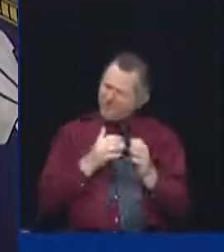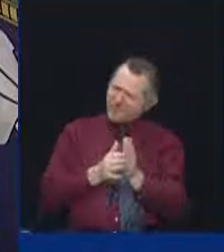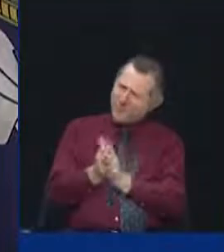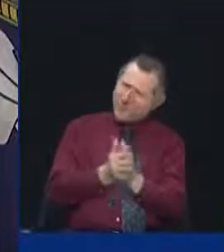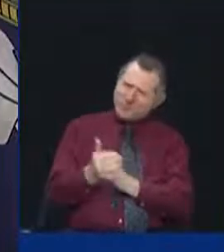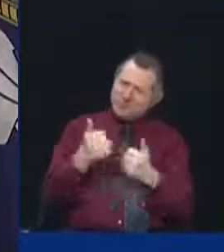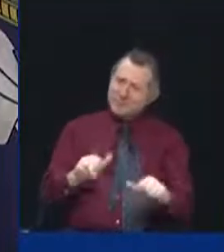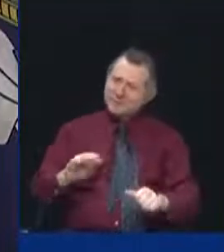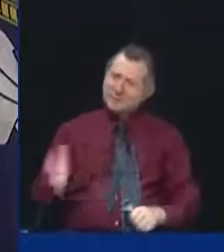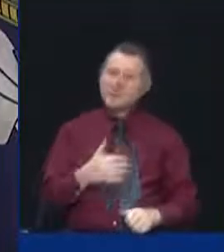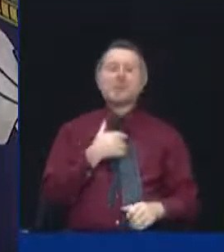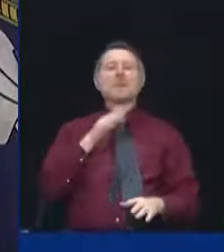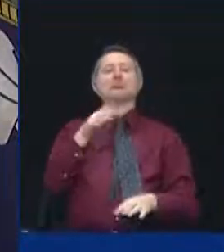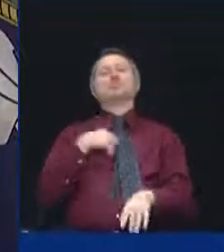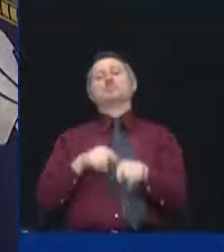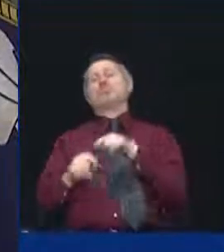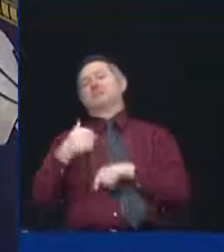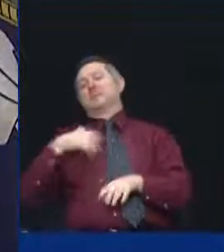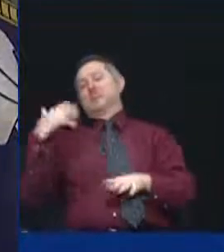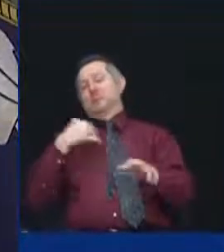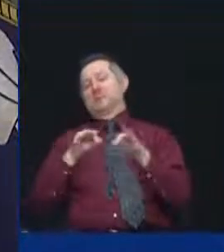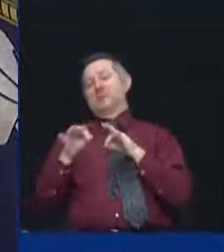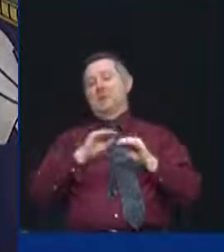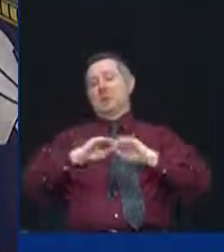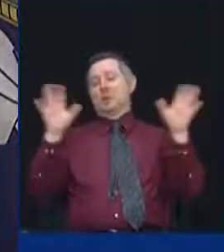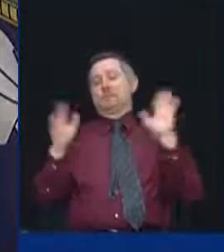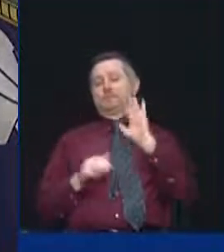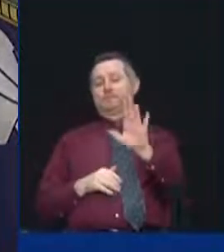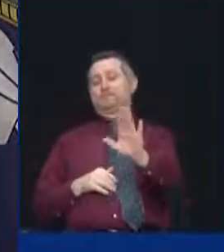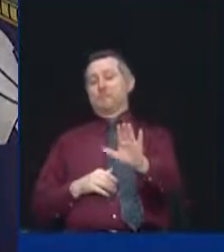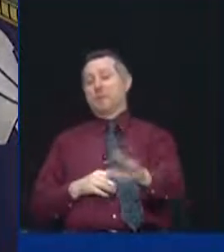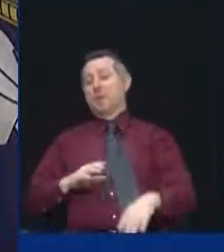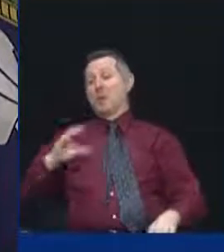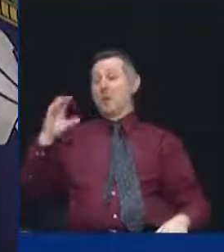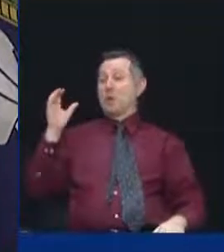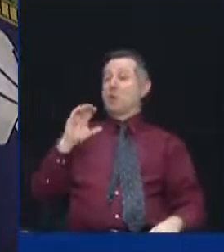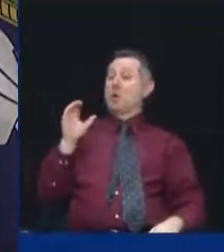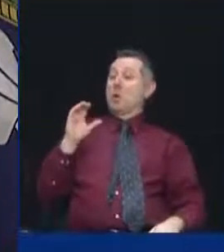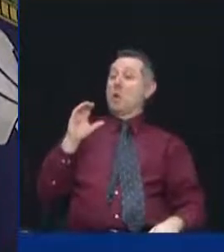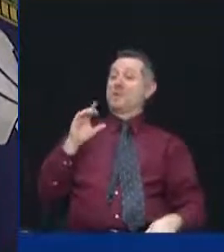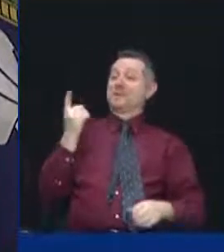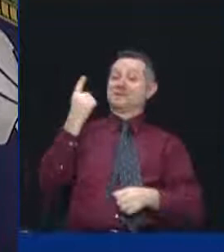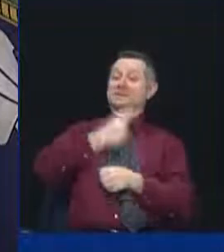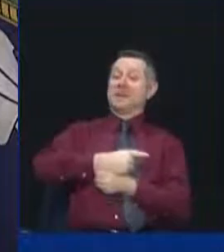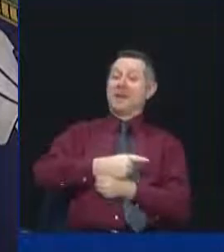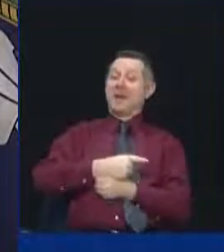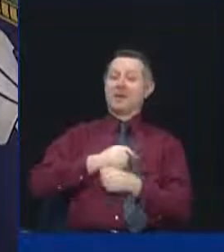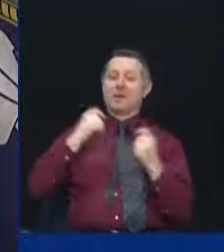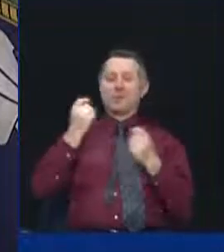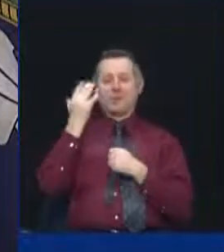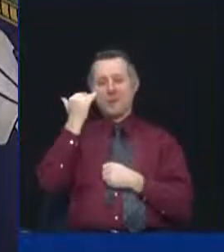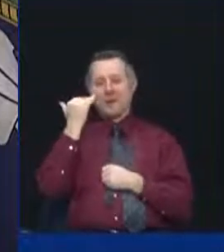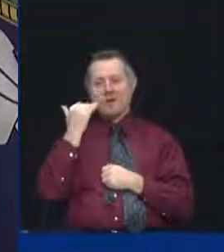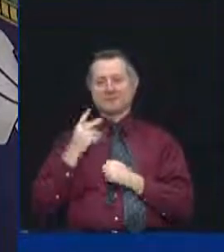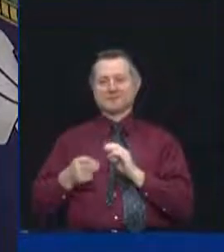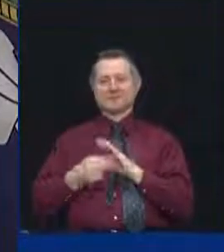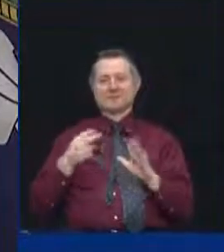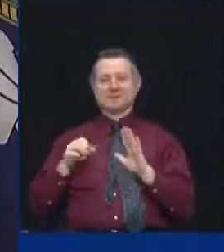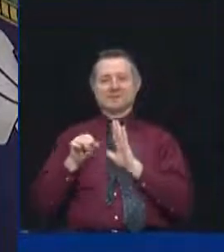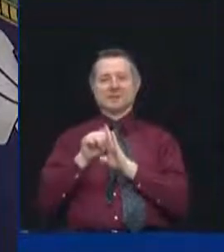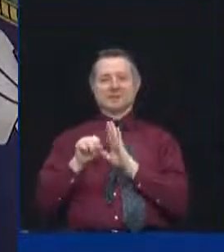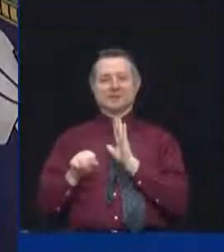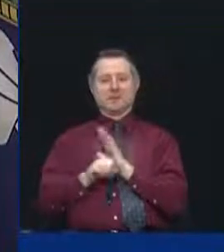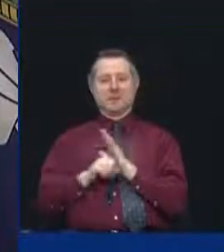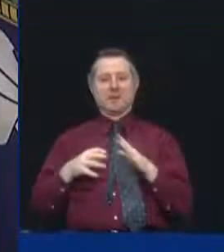up for a second so we're clear, there is a Columbus Day because it is a state holiday. So